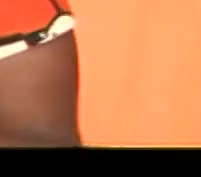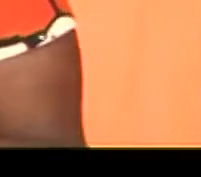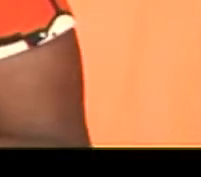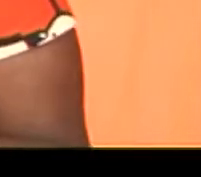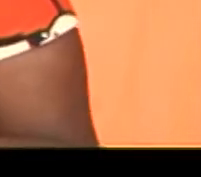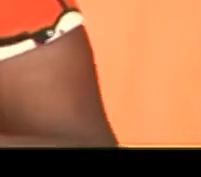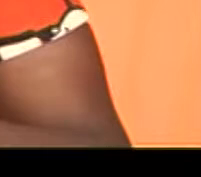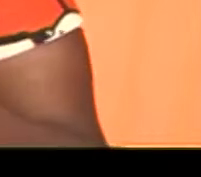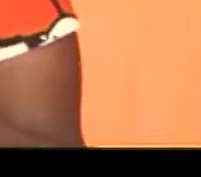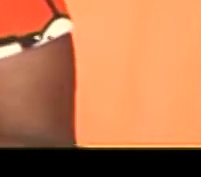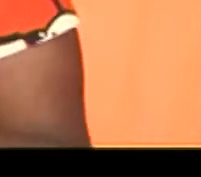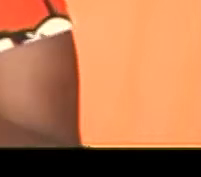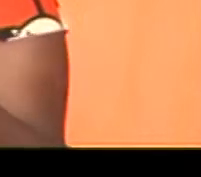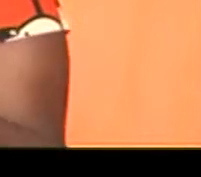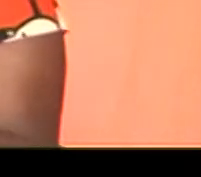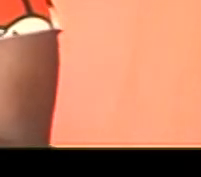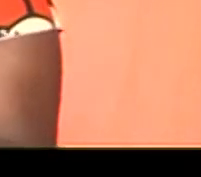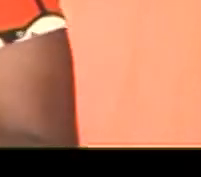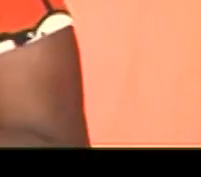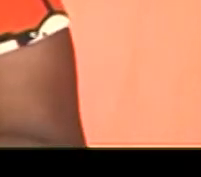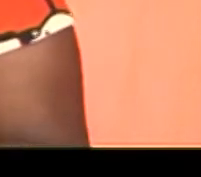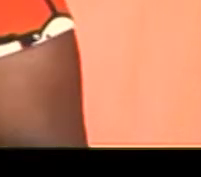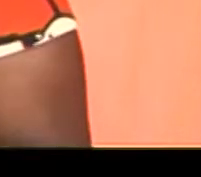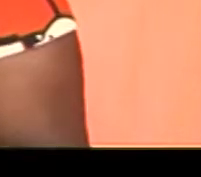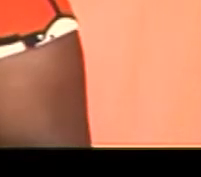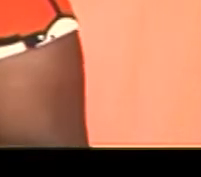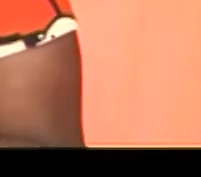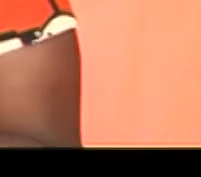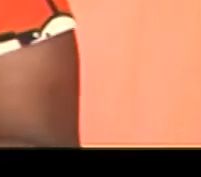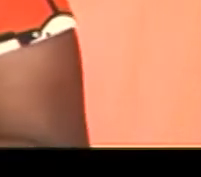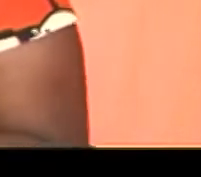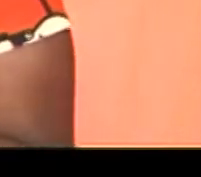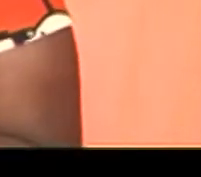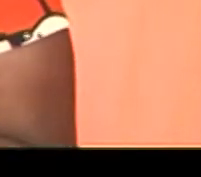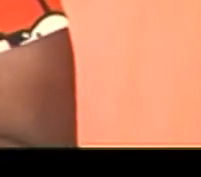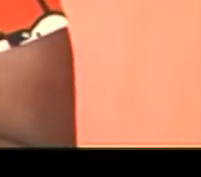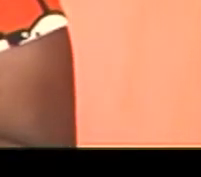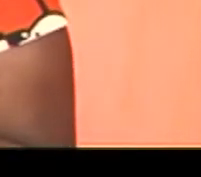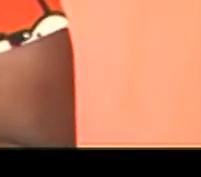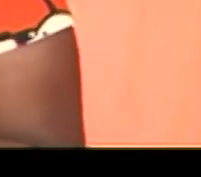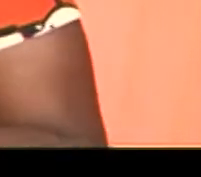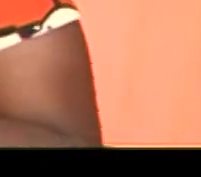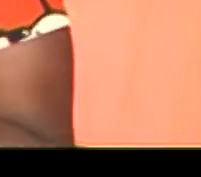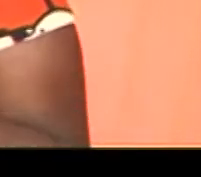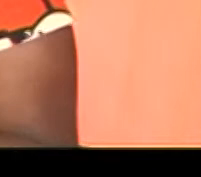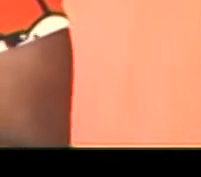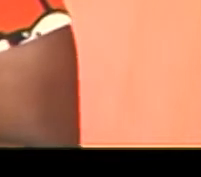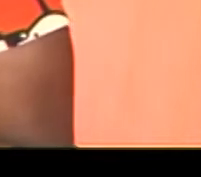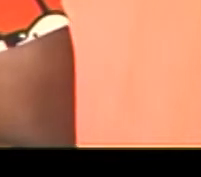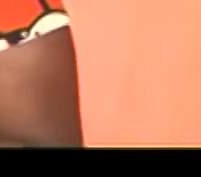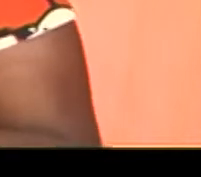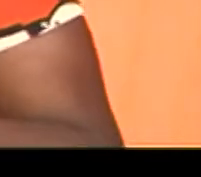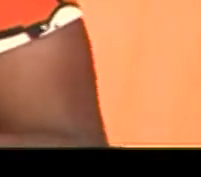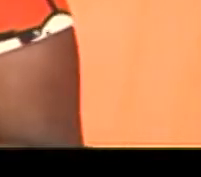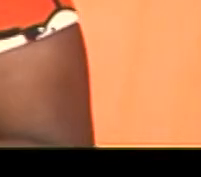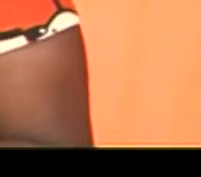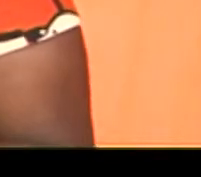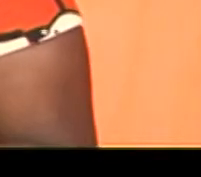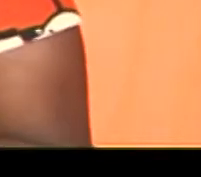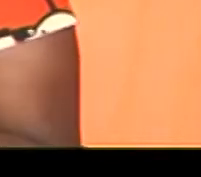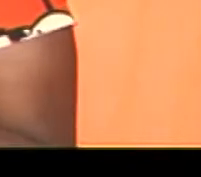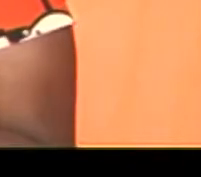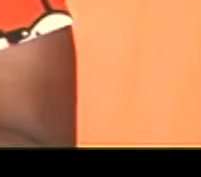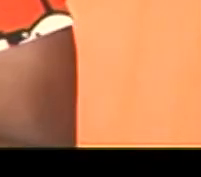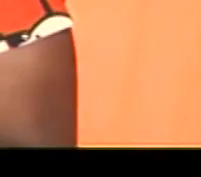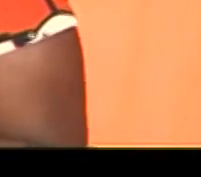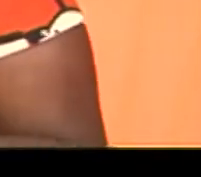shepherd. And why is he your shepherd? Because he has a love relationship with you. God loves you so much. And he doesn't love you because you prayed or you did not pray.